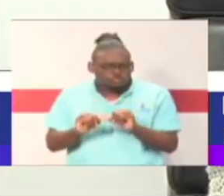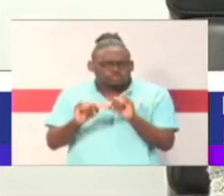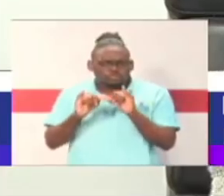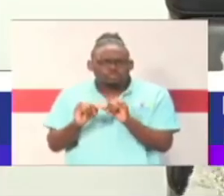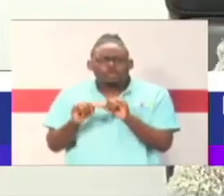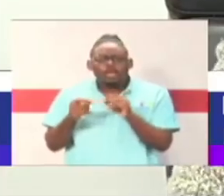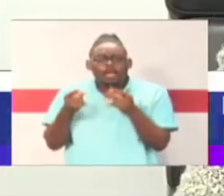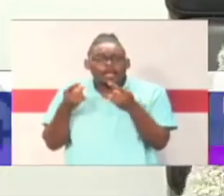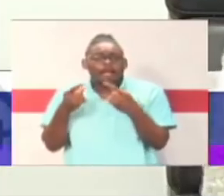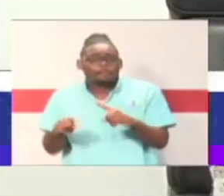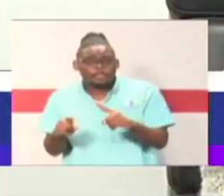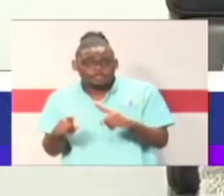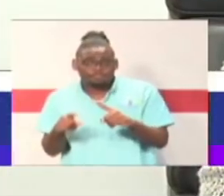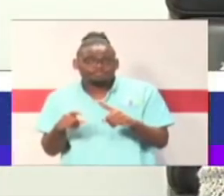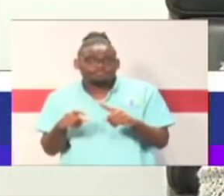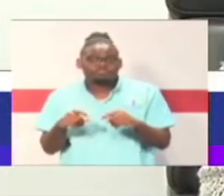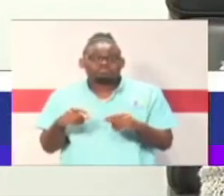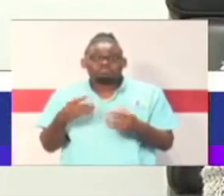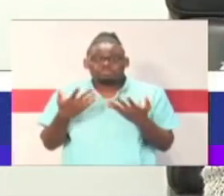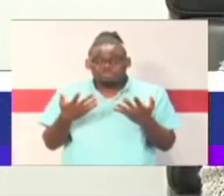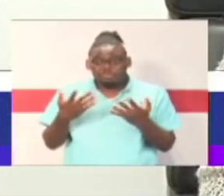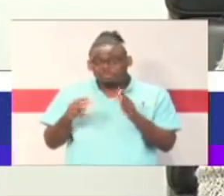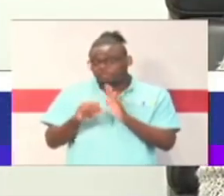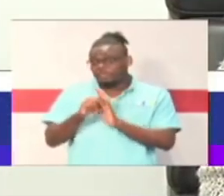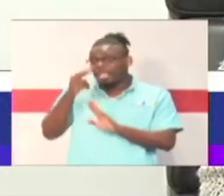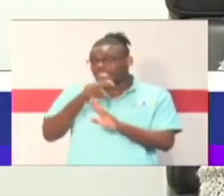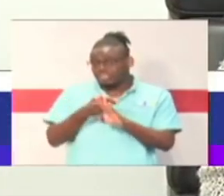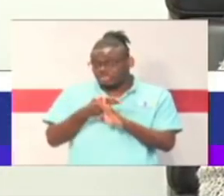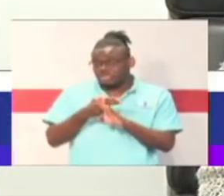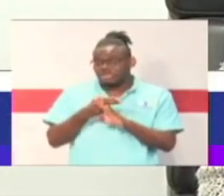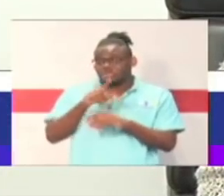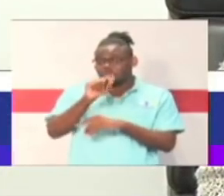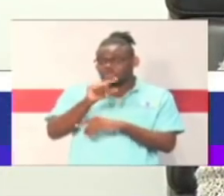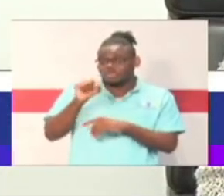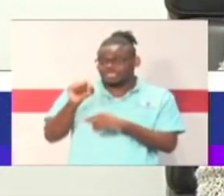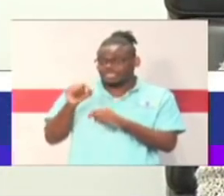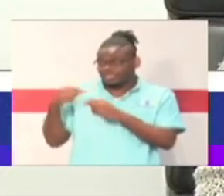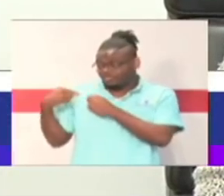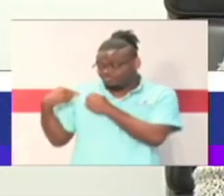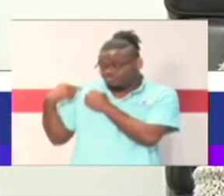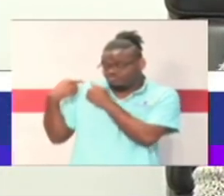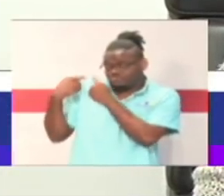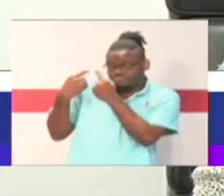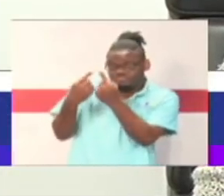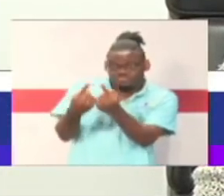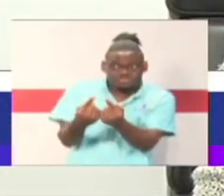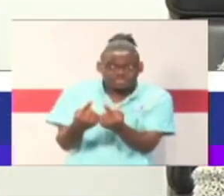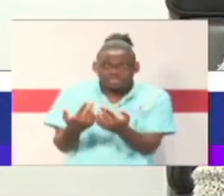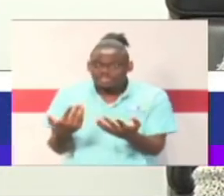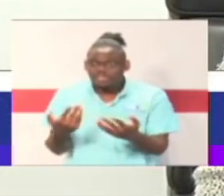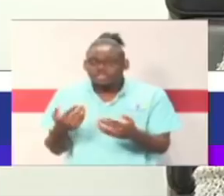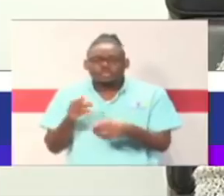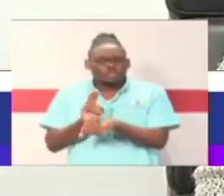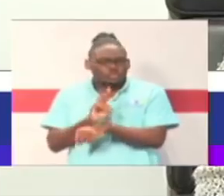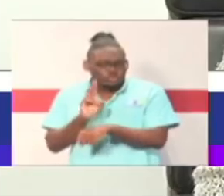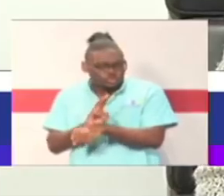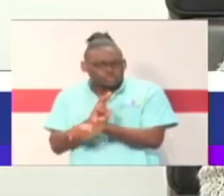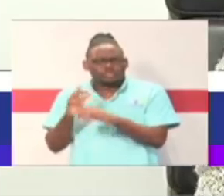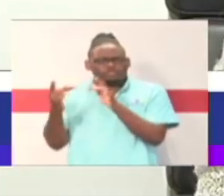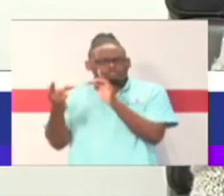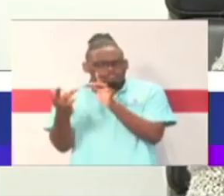2020. The Ministry of Health also, through the Trinidad and Tobago Public Health Laboratory and the RHAs,